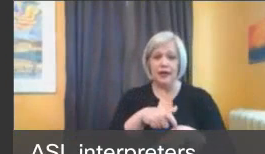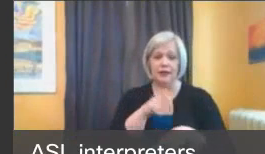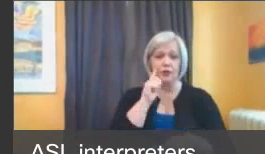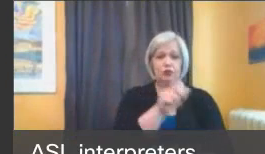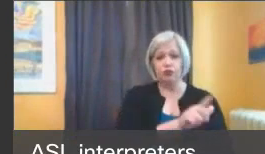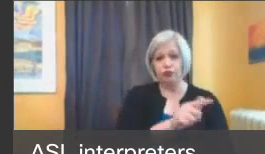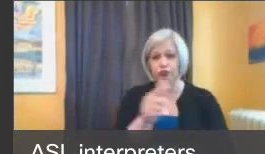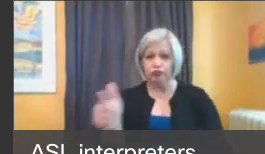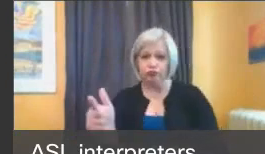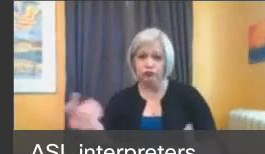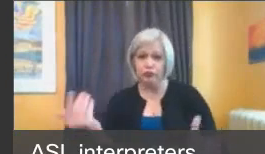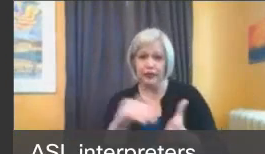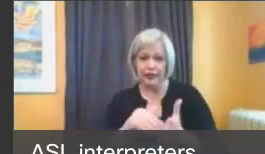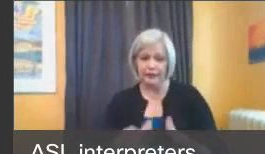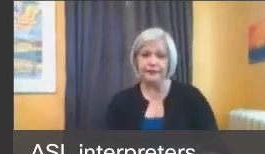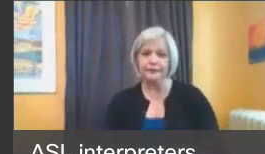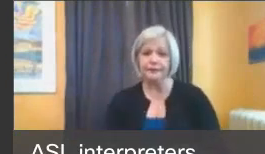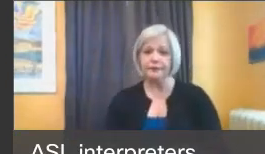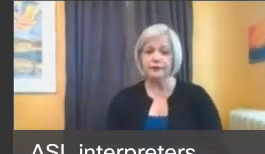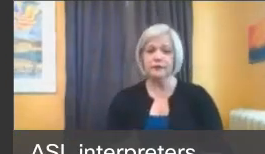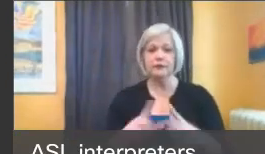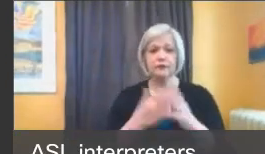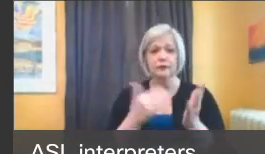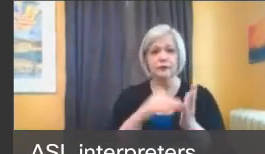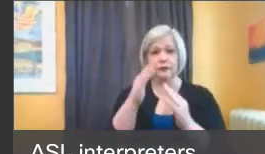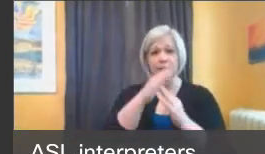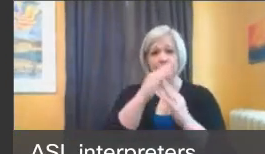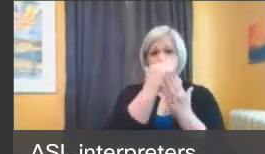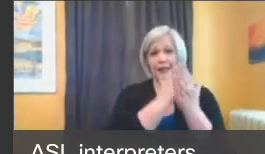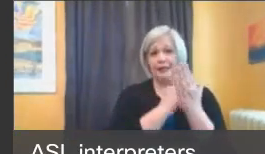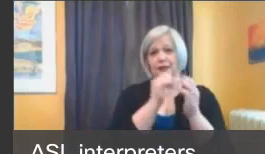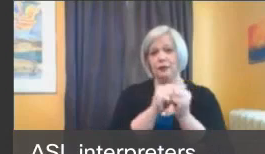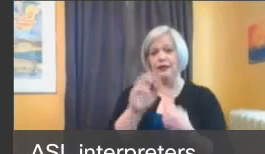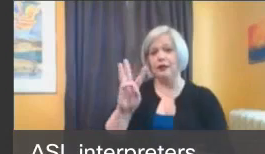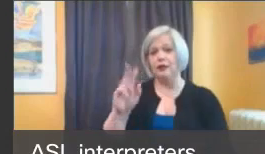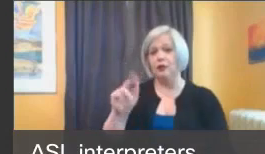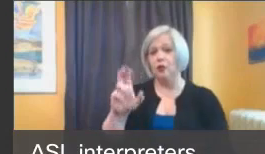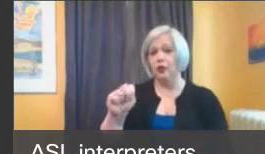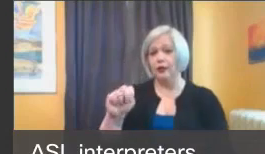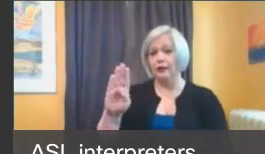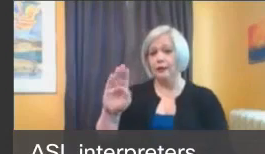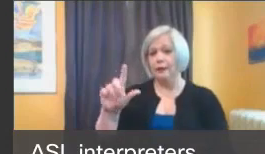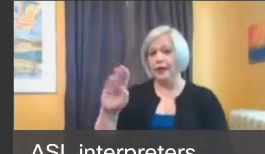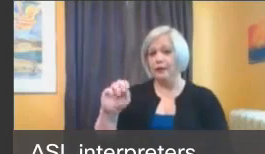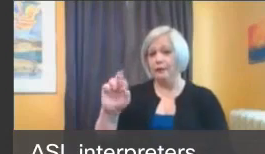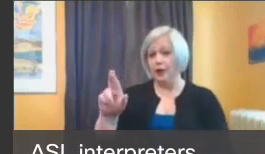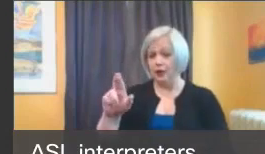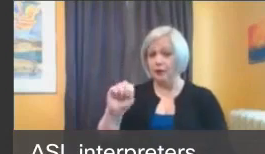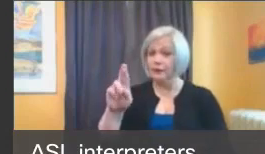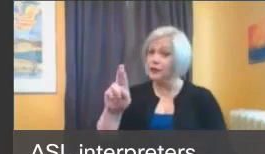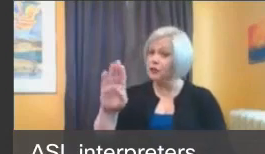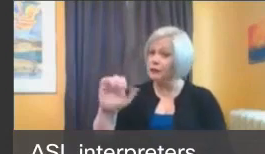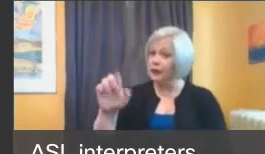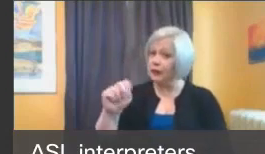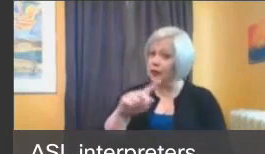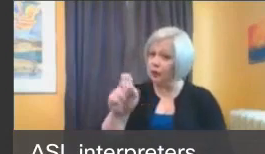through one more time. So we'll start again at the top of the list with Warren Belmar. Mr. Belmar, would you like to ask another